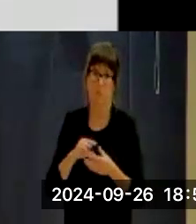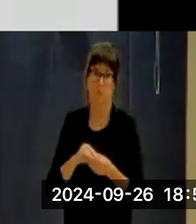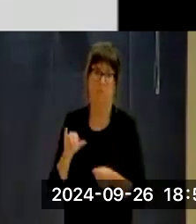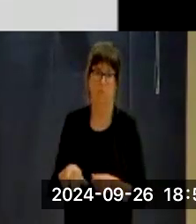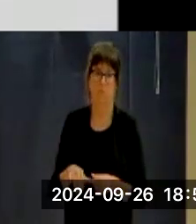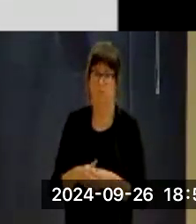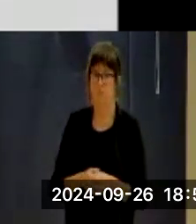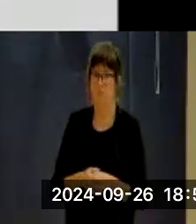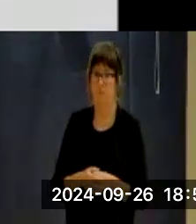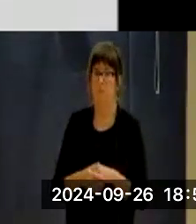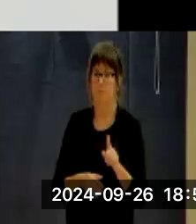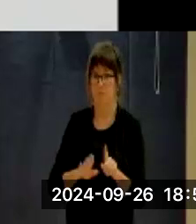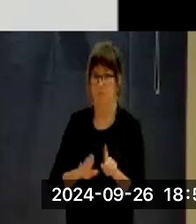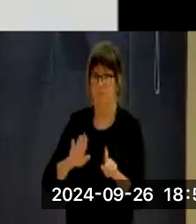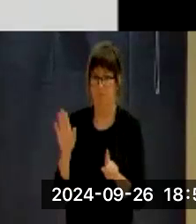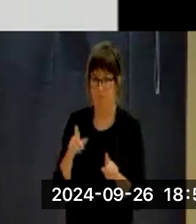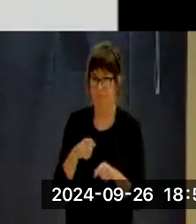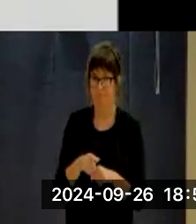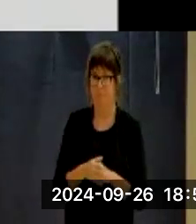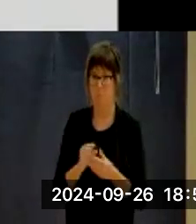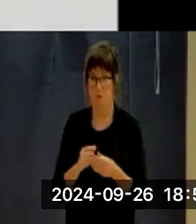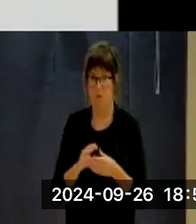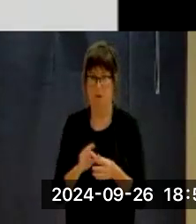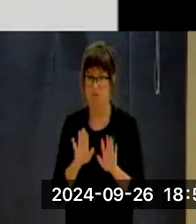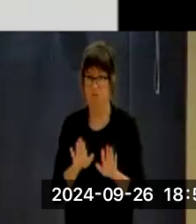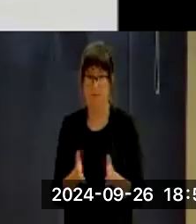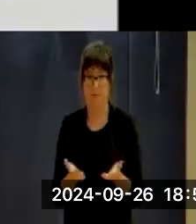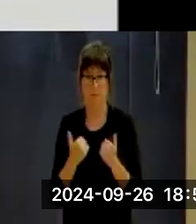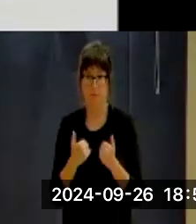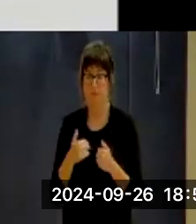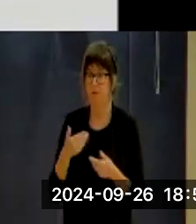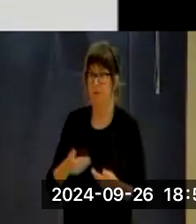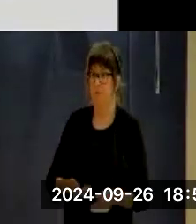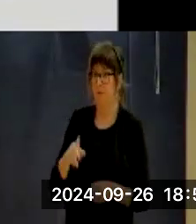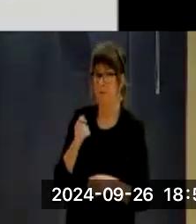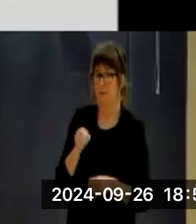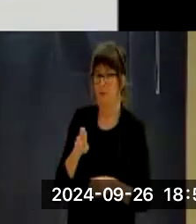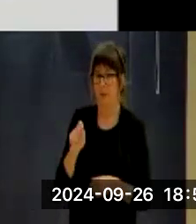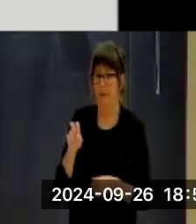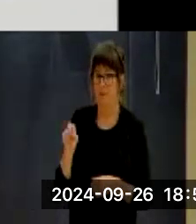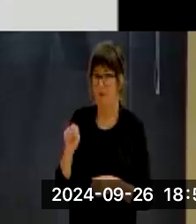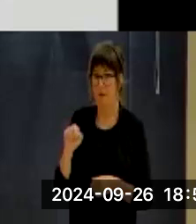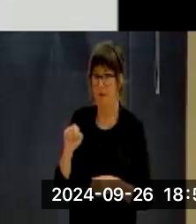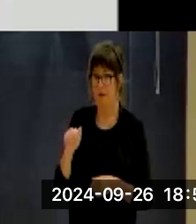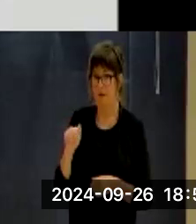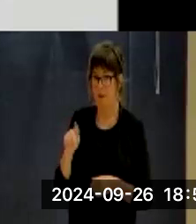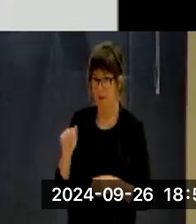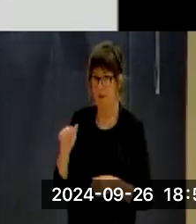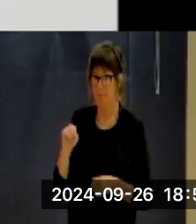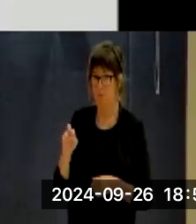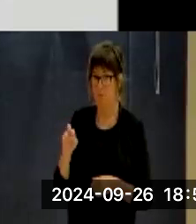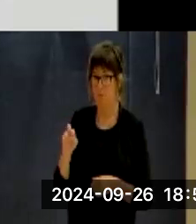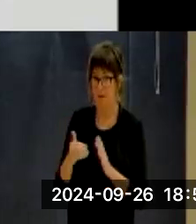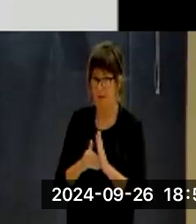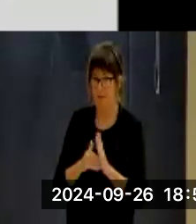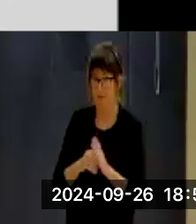We have more comments. Okay, great. This is Karen Nakamura again. The previous commenter had